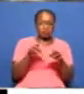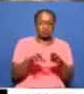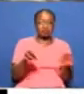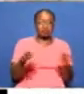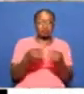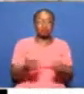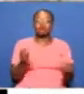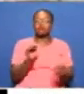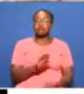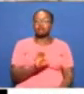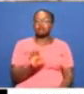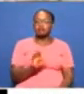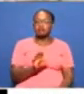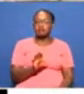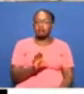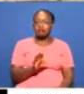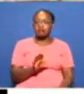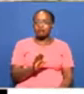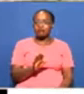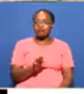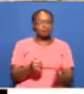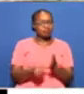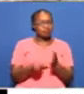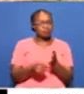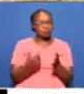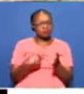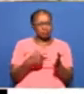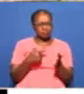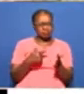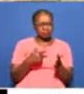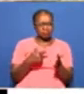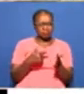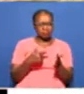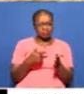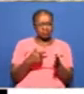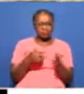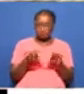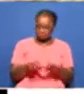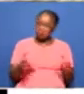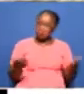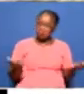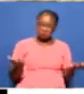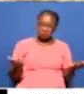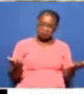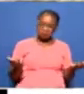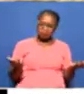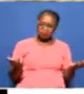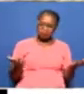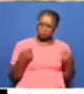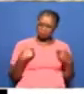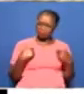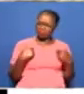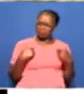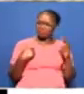produce. So chida yetu, changamoto yetu ilikuwa ni market. So ndio nikakuja kwa